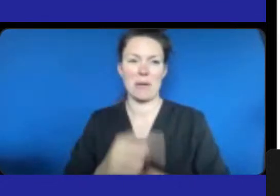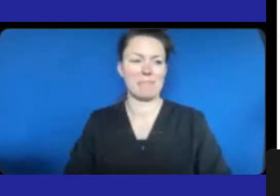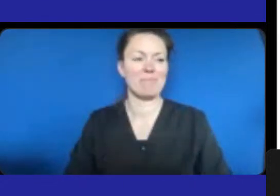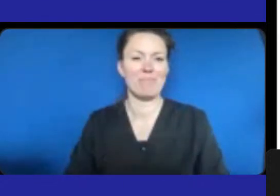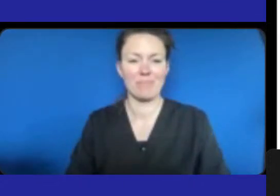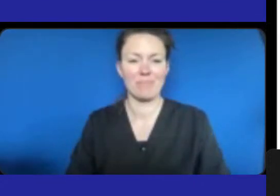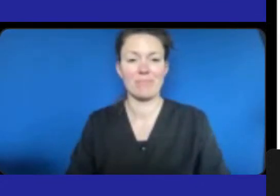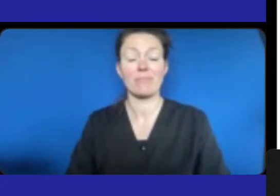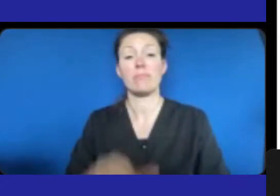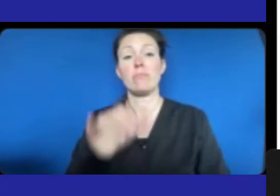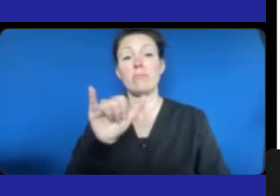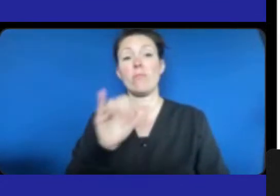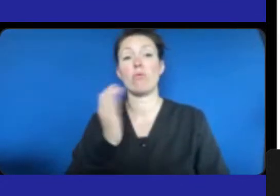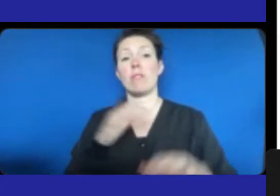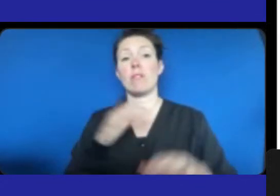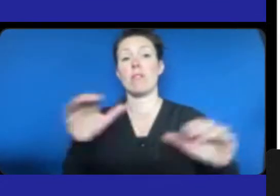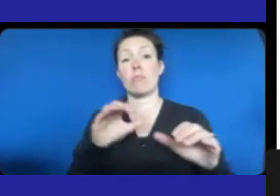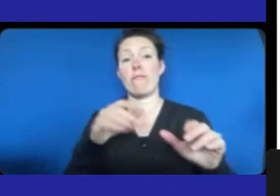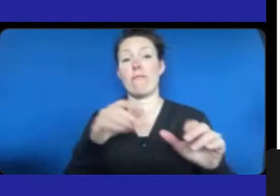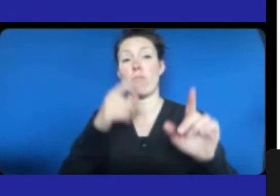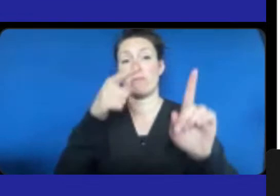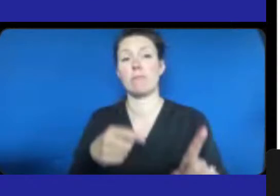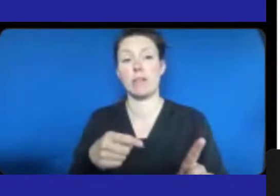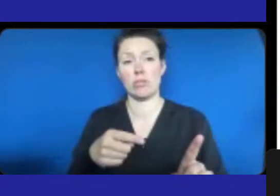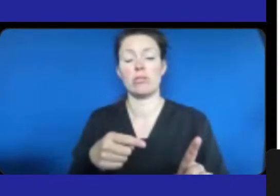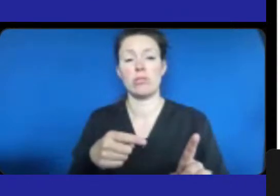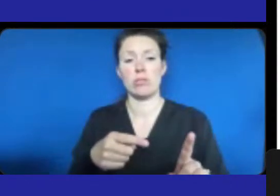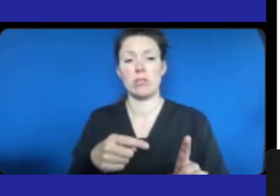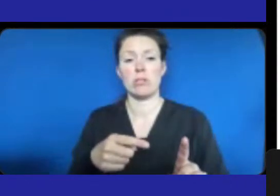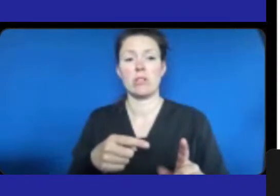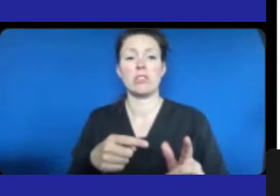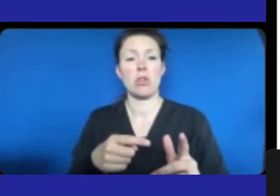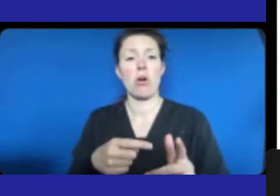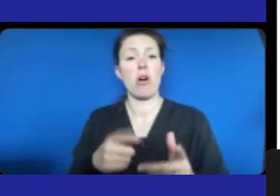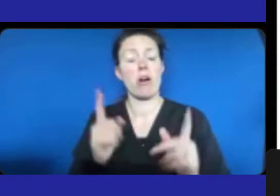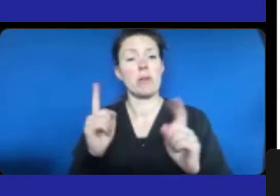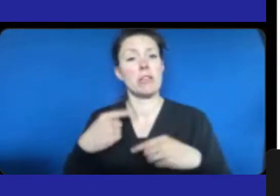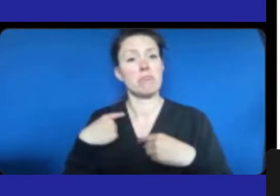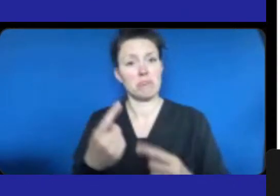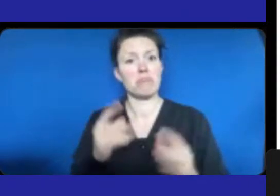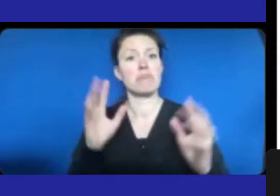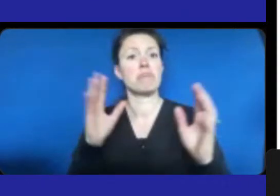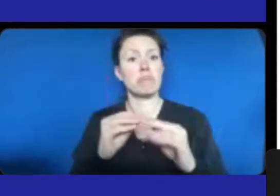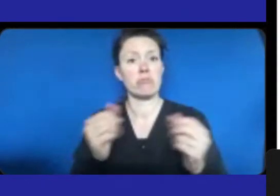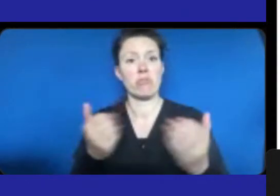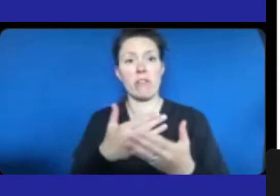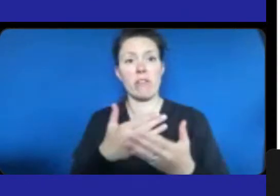our performance measures. I think just a tremendous result overall, given everything that was going on around the